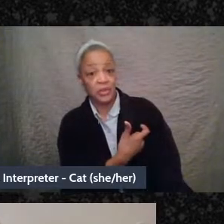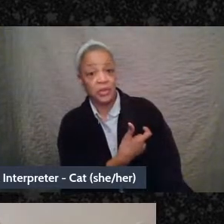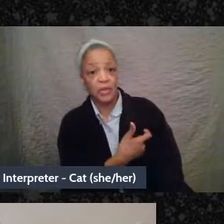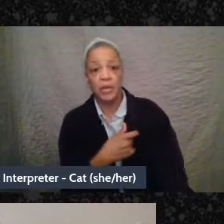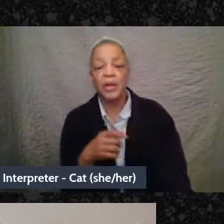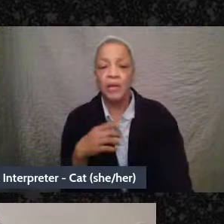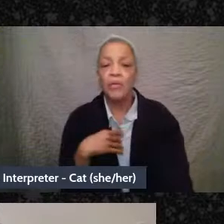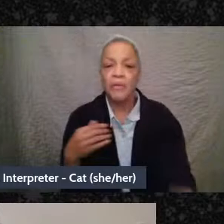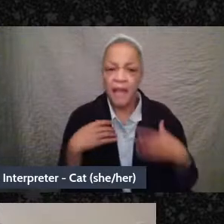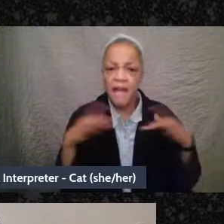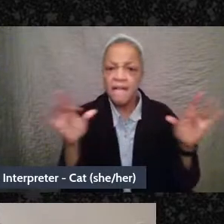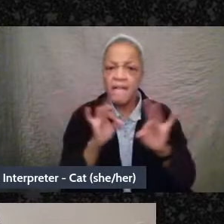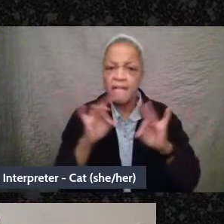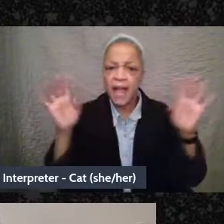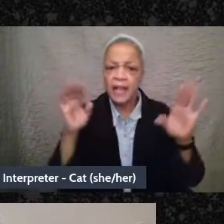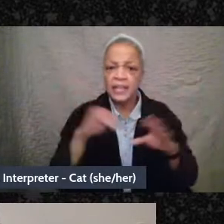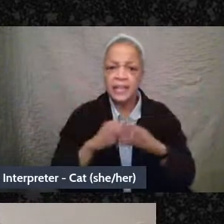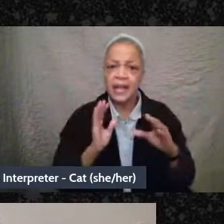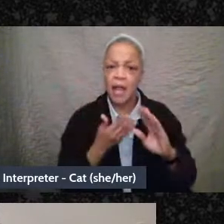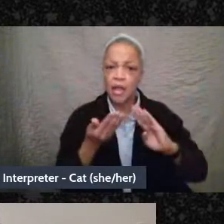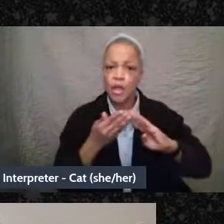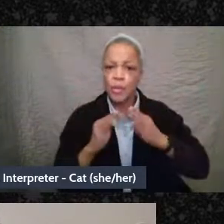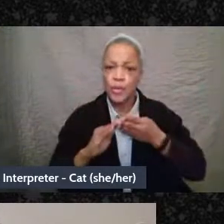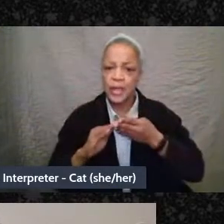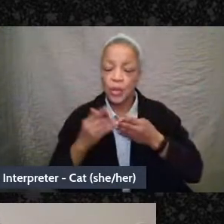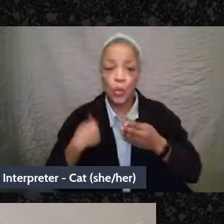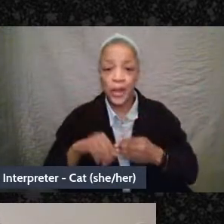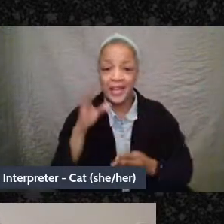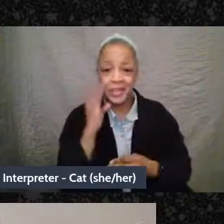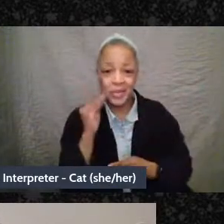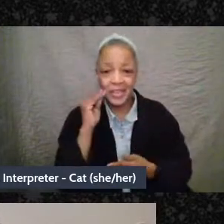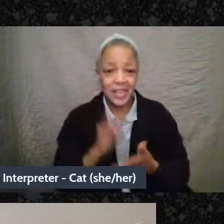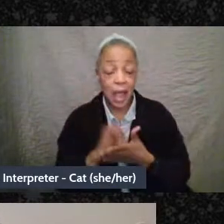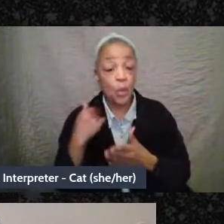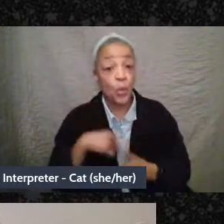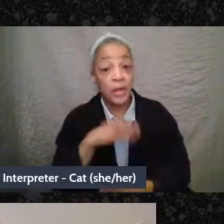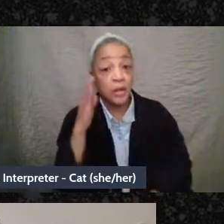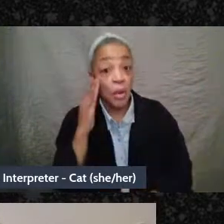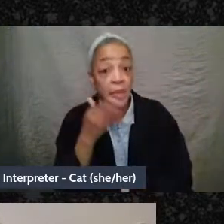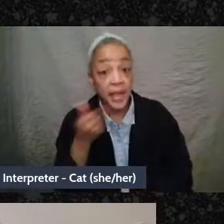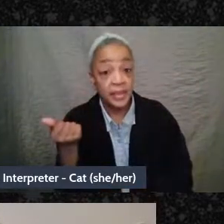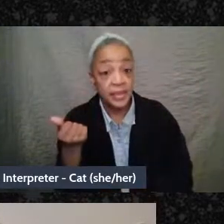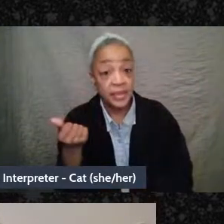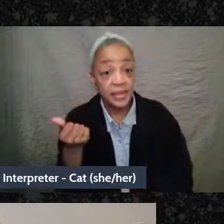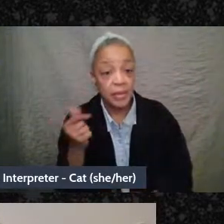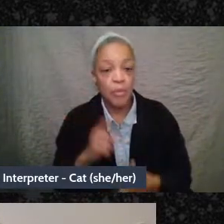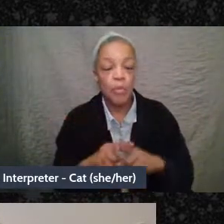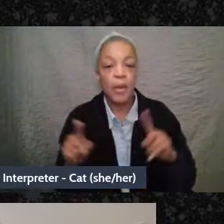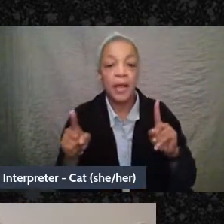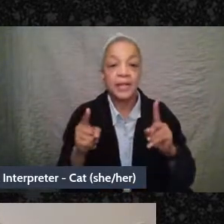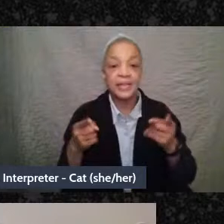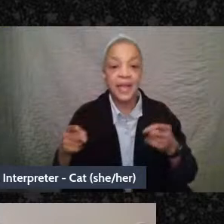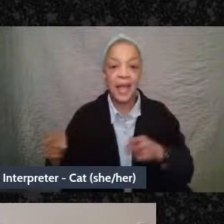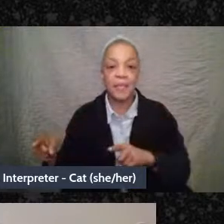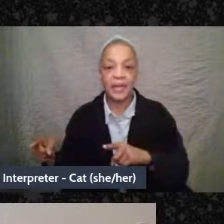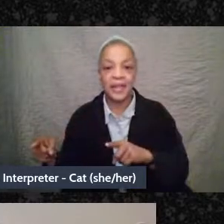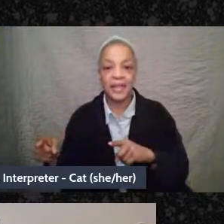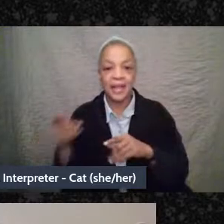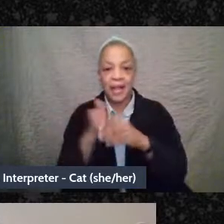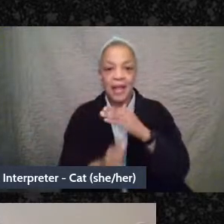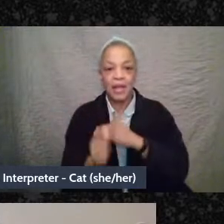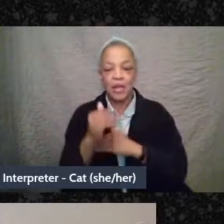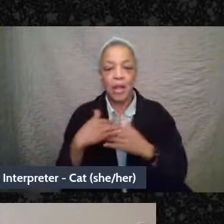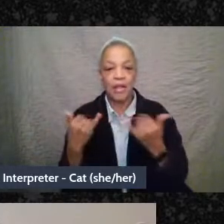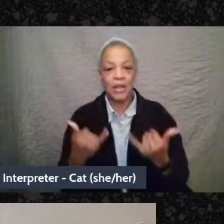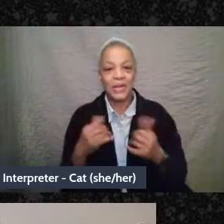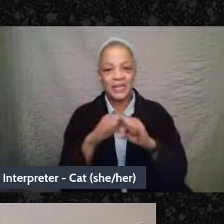there is violence in our communities because we are experiencing it. We know that best. But it's happening under the current system. And it's